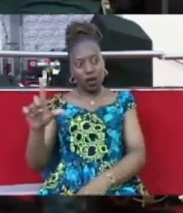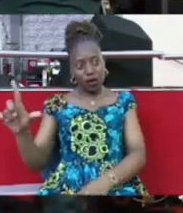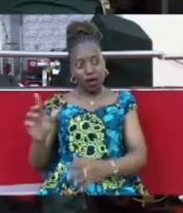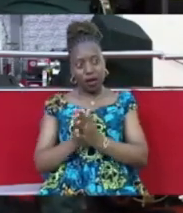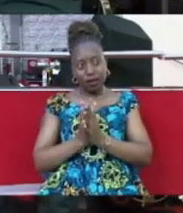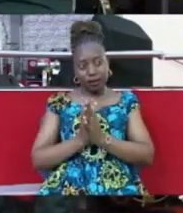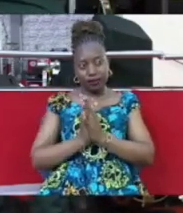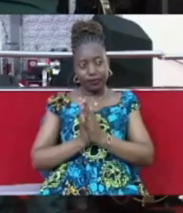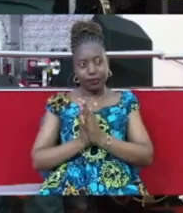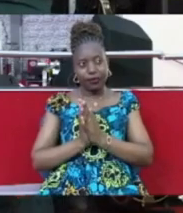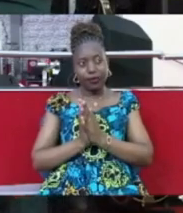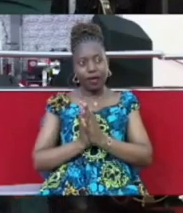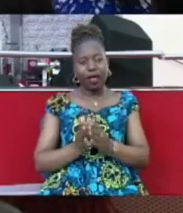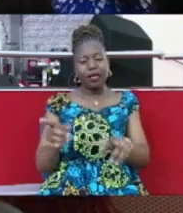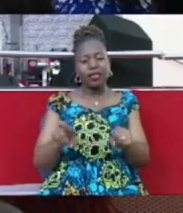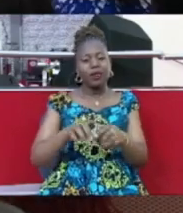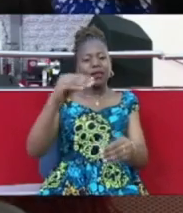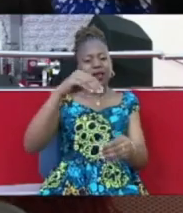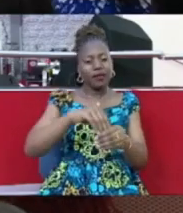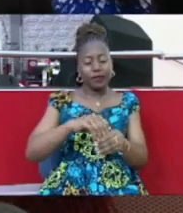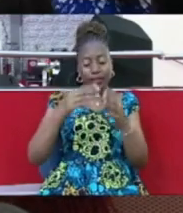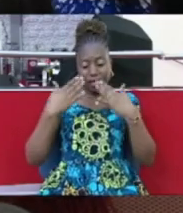They had invested in uniforms.